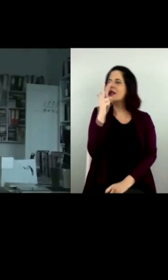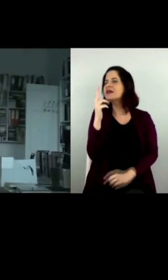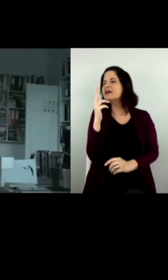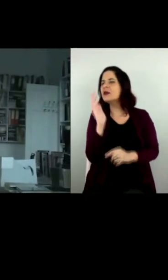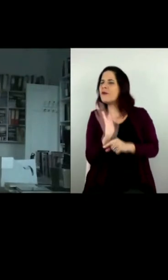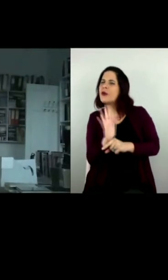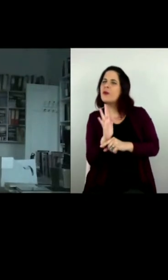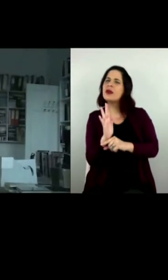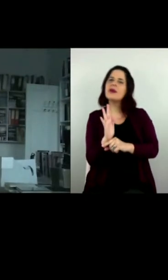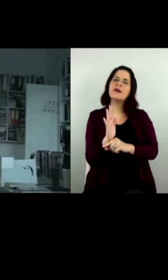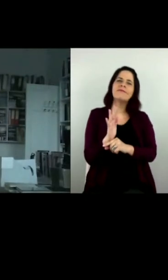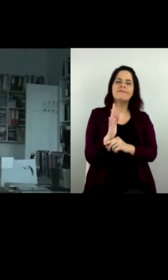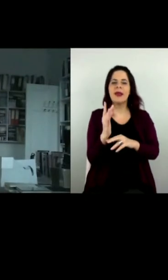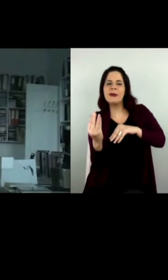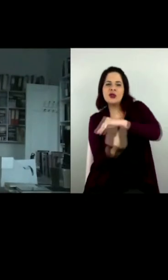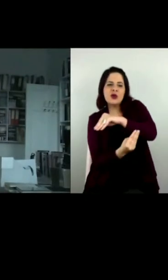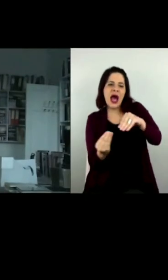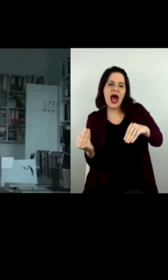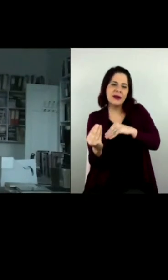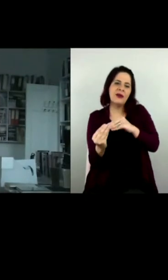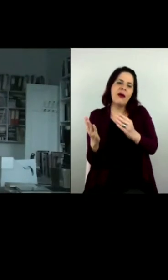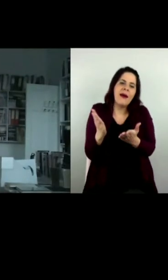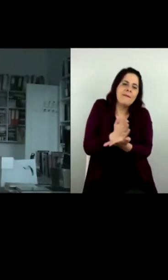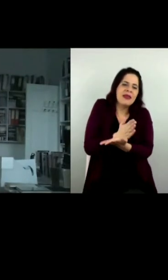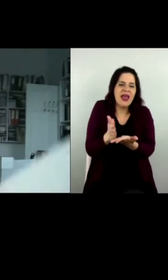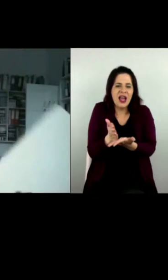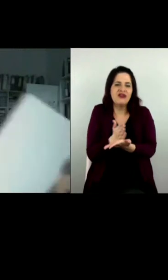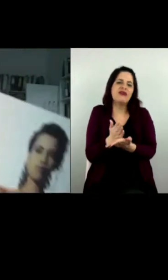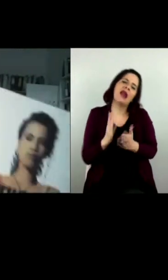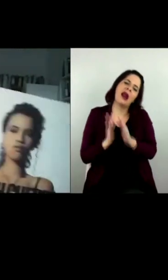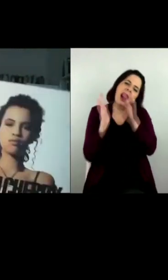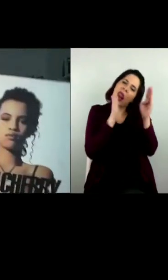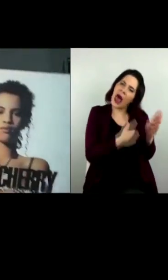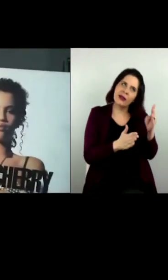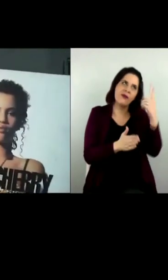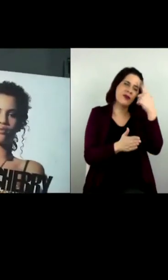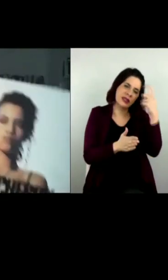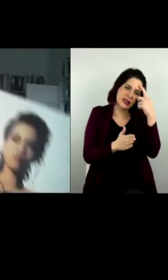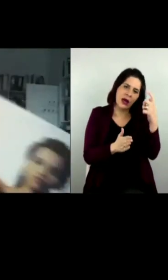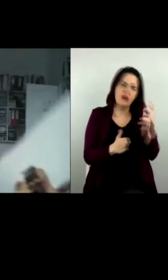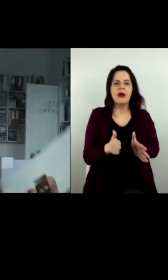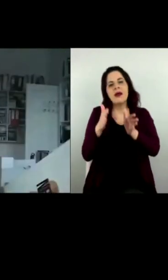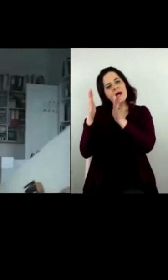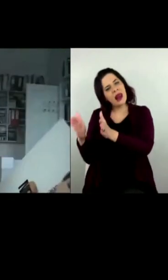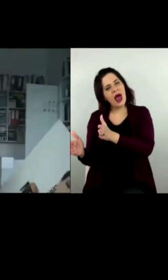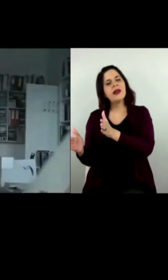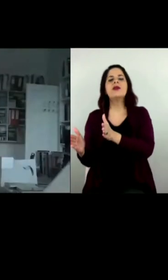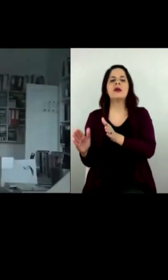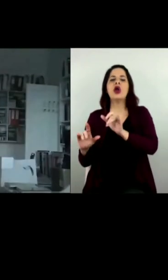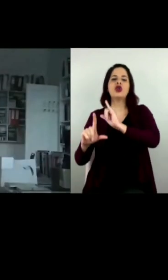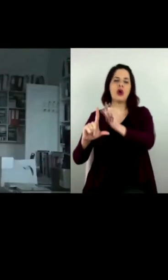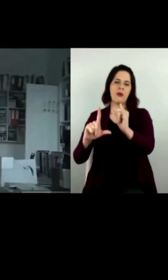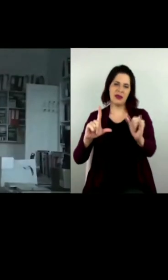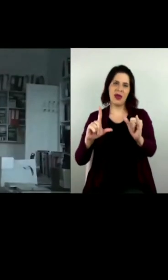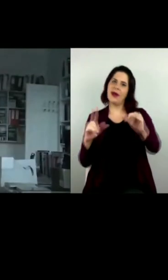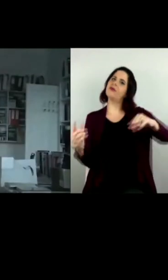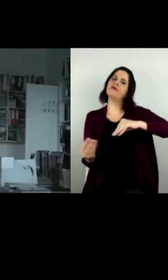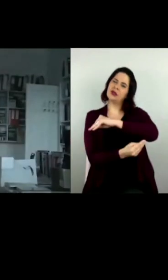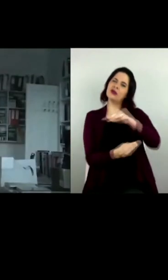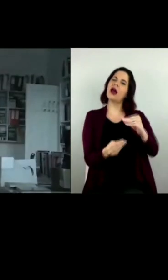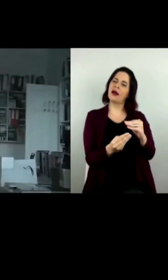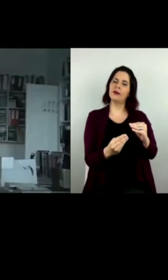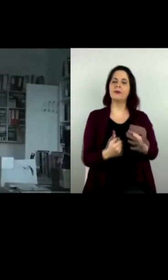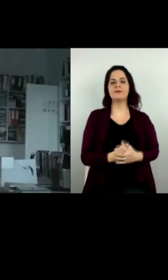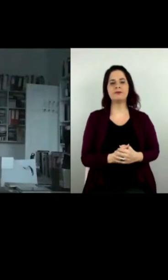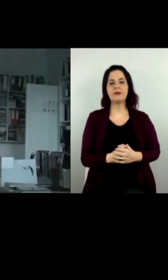know, half, as you say, half fiction, half documentary about her. And it was the first time that